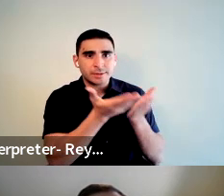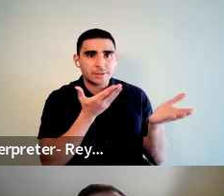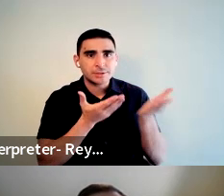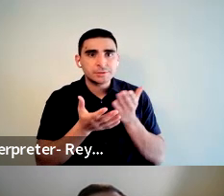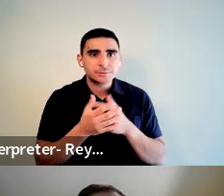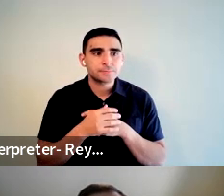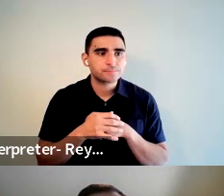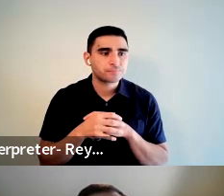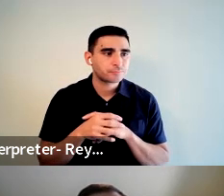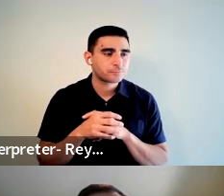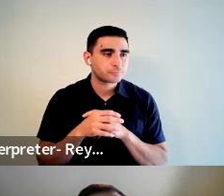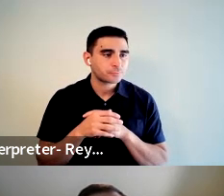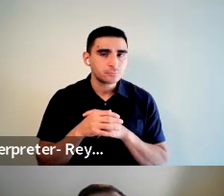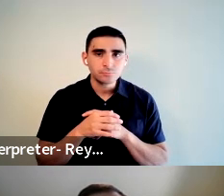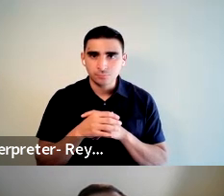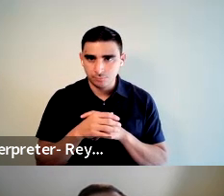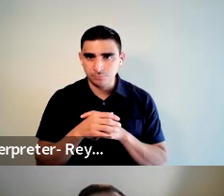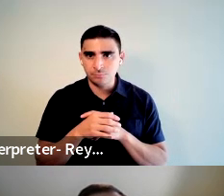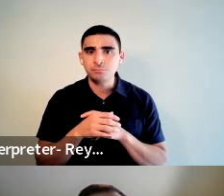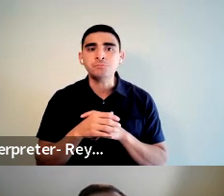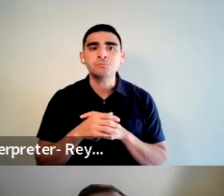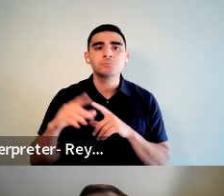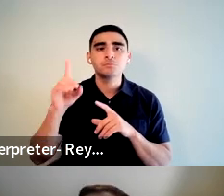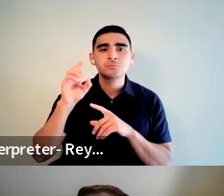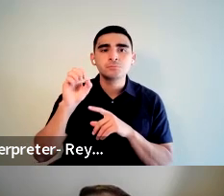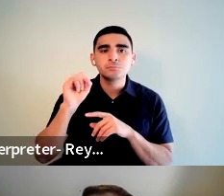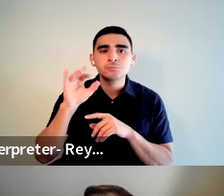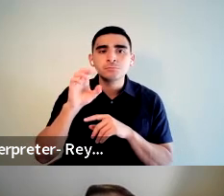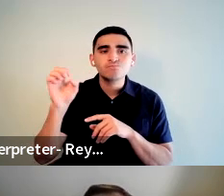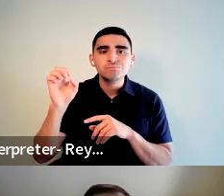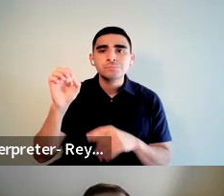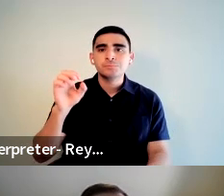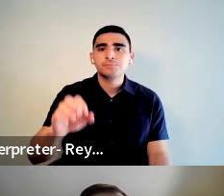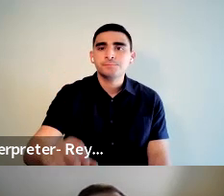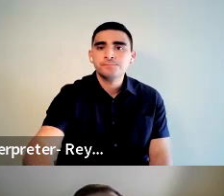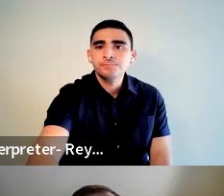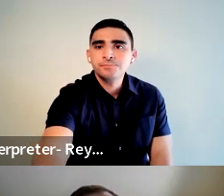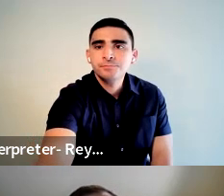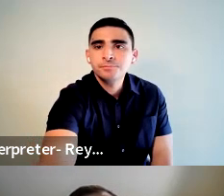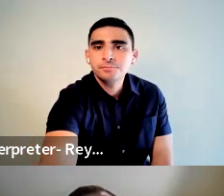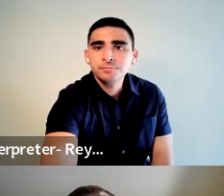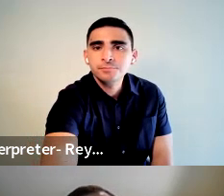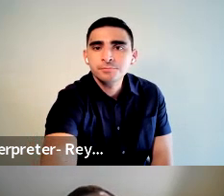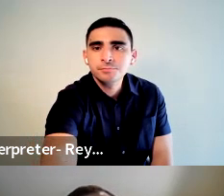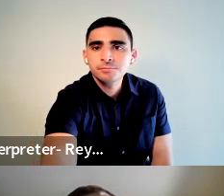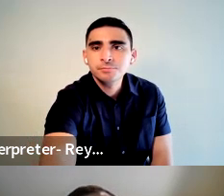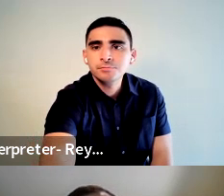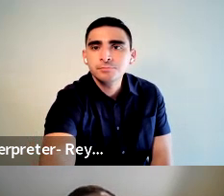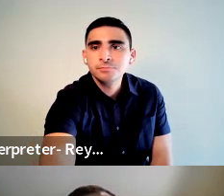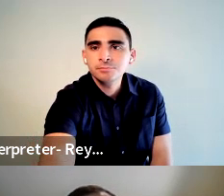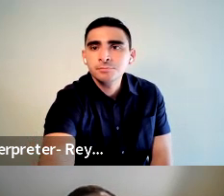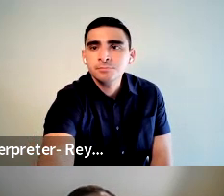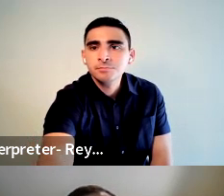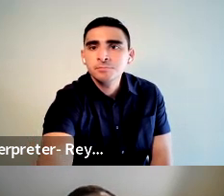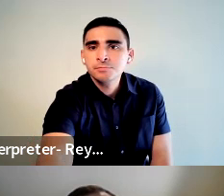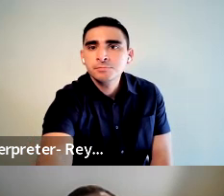arena. Desiree, I see your hand up. Yeah, so this actually brought up I guess